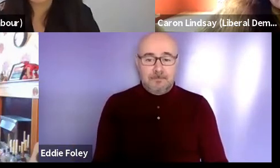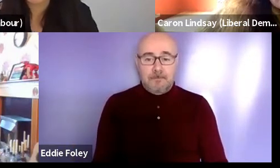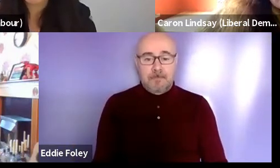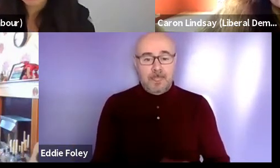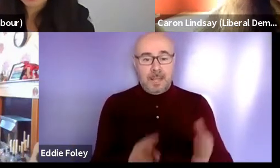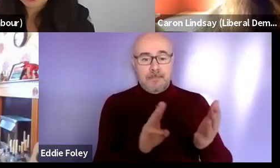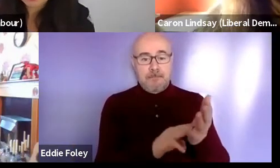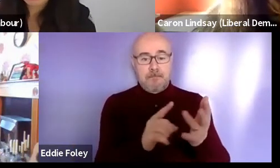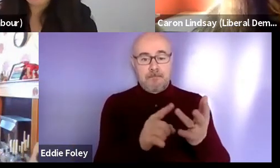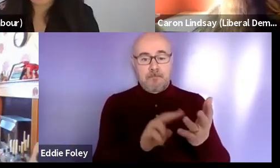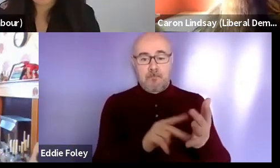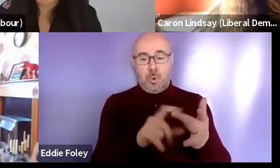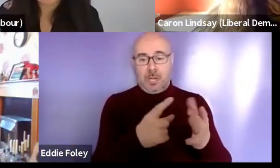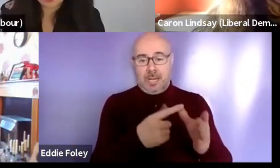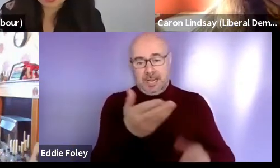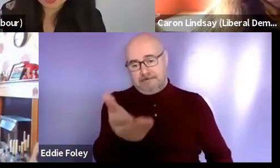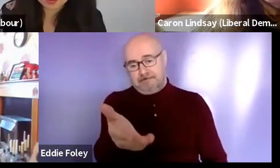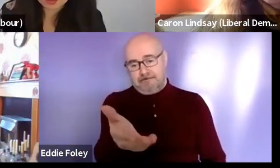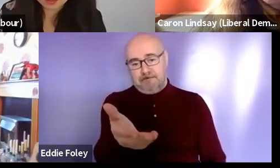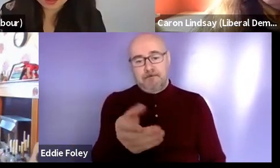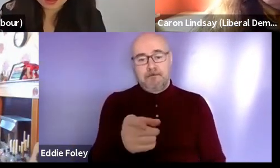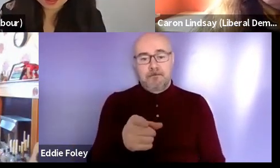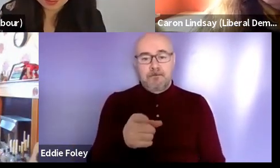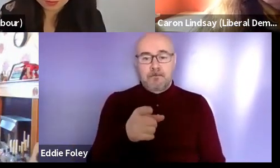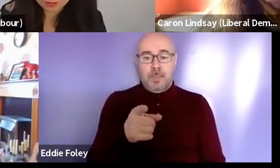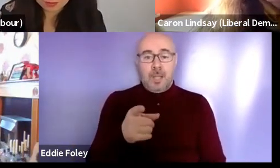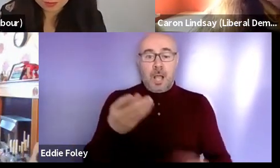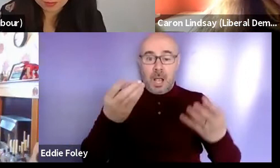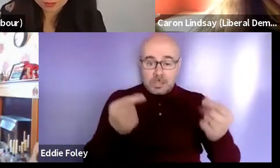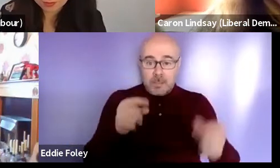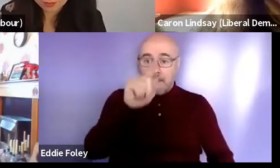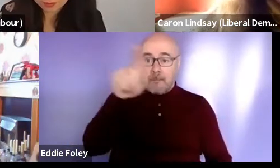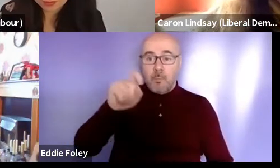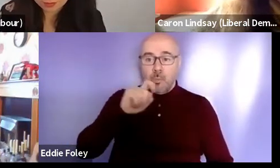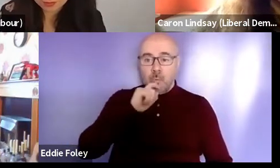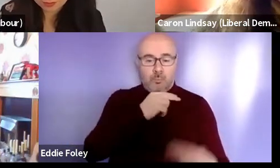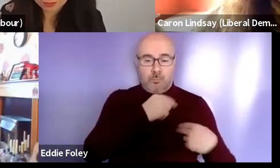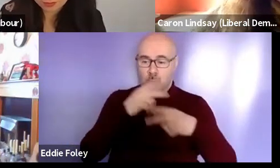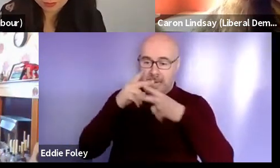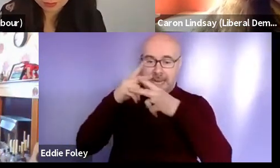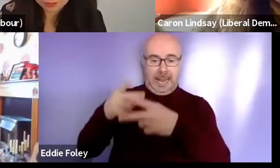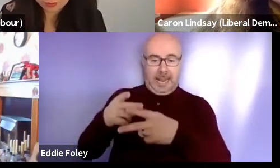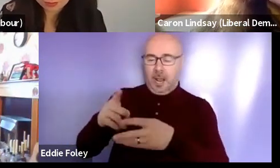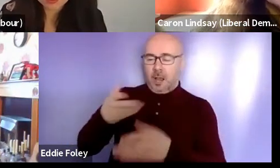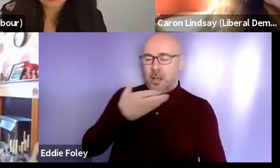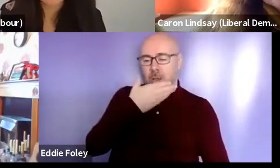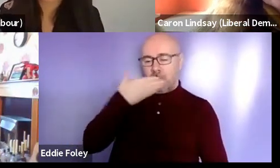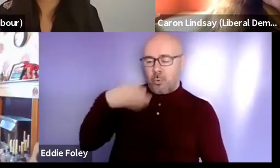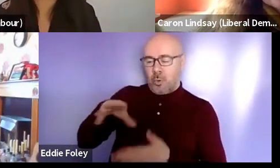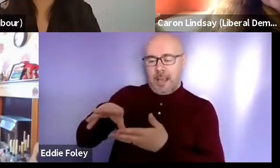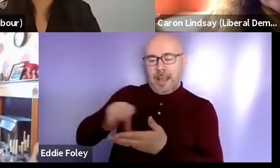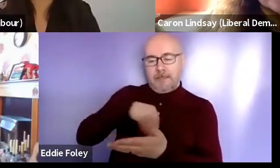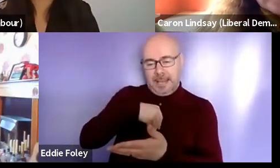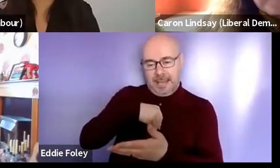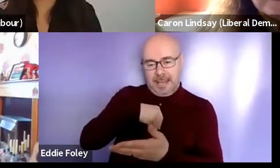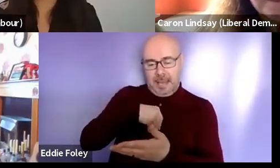I hear from unpaid carers that would desperately like to participate, but just cannot. There isn't the